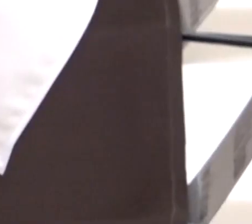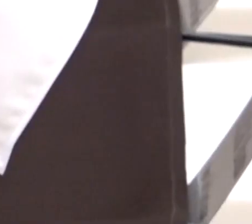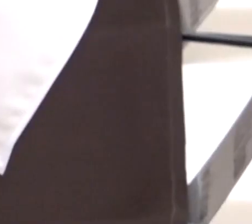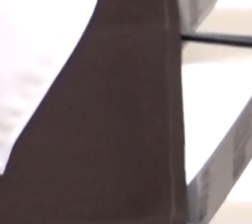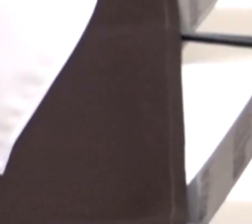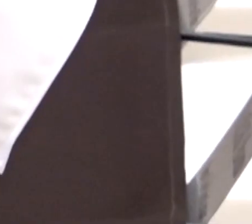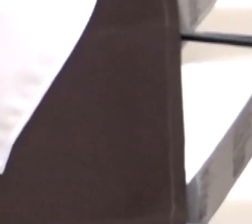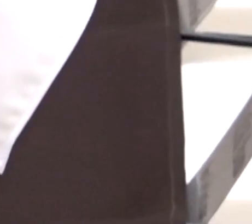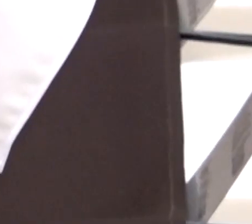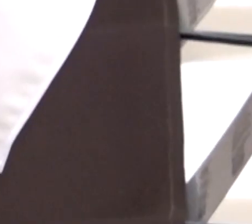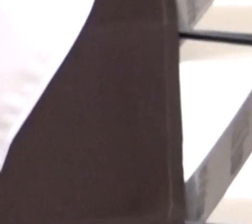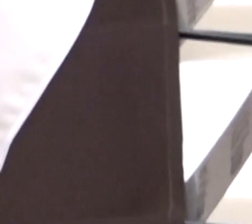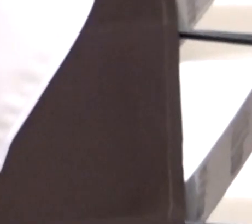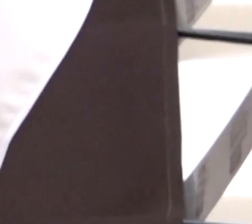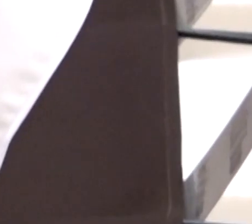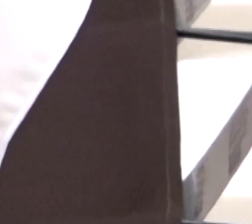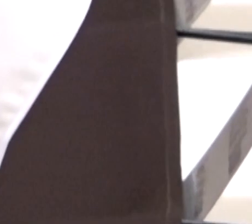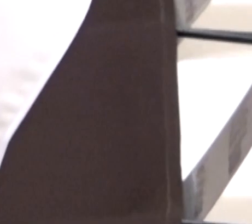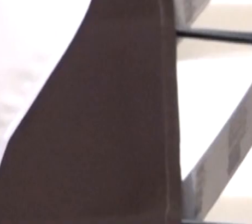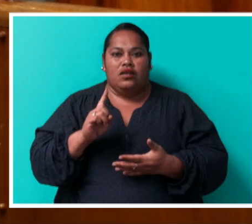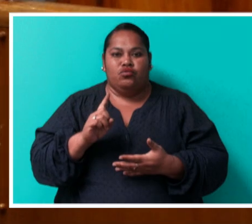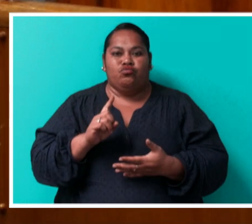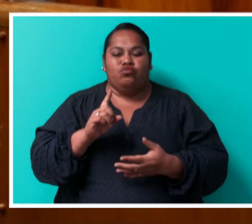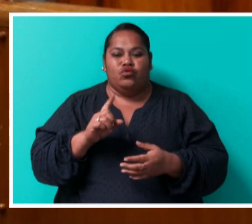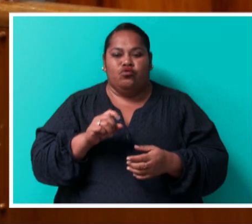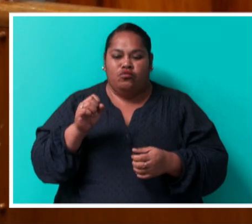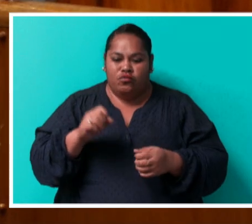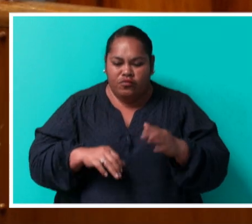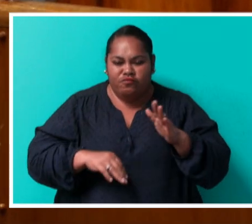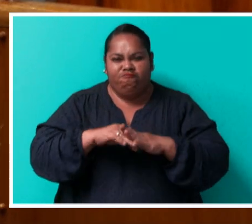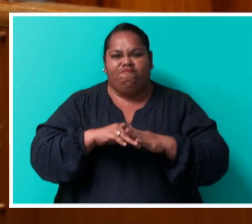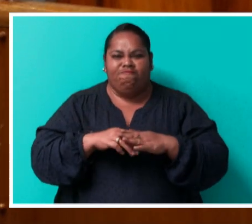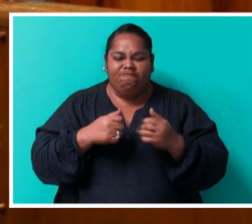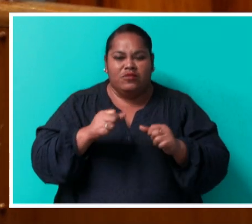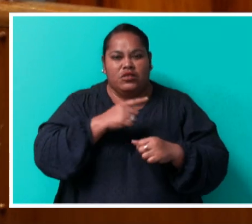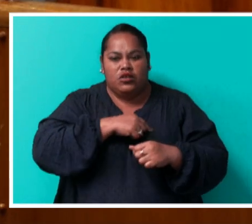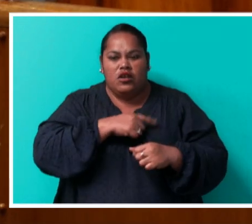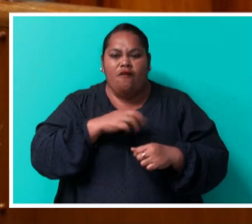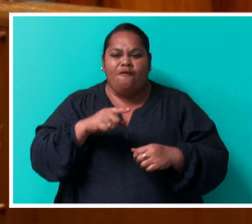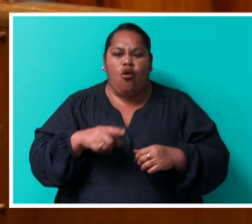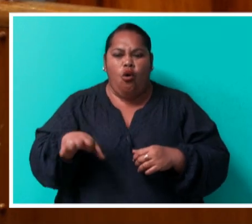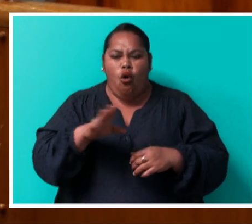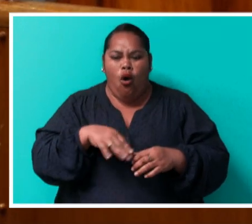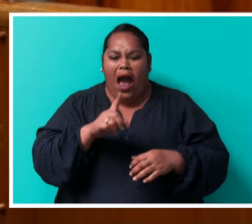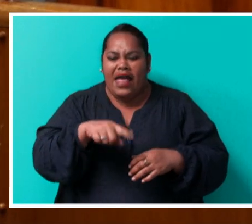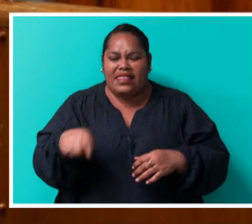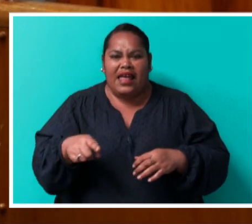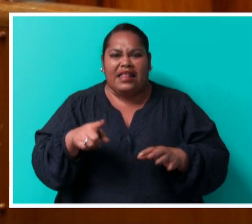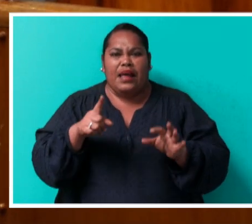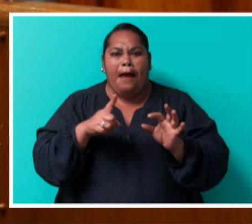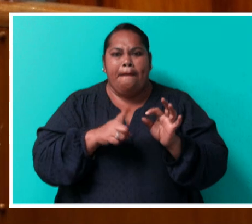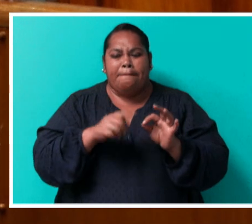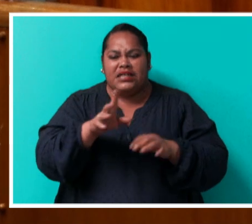dedication to fulfilling the commitments made at the 10th Pacific Island Leaders Meeting, PALM 10,